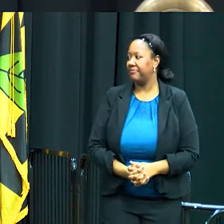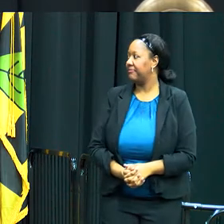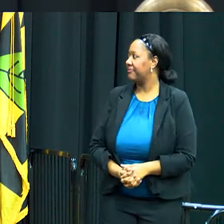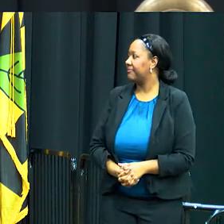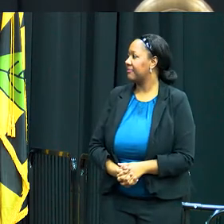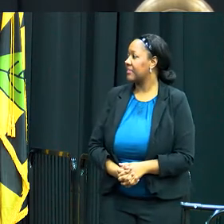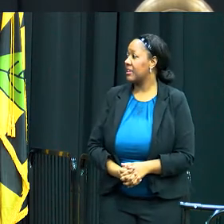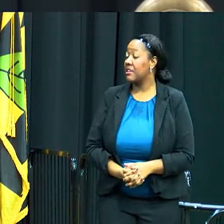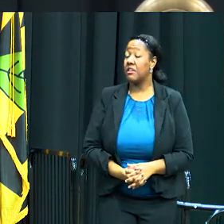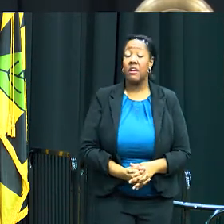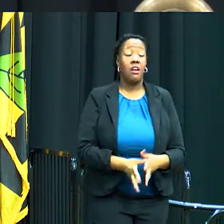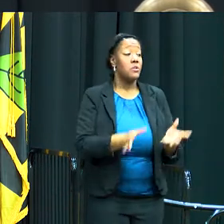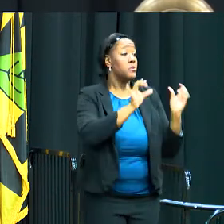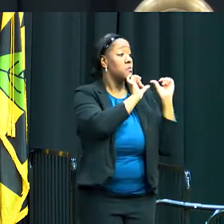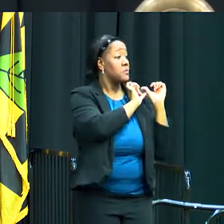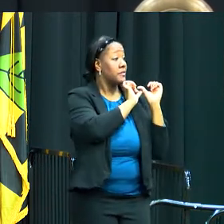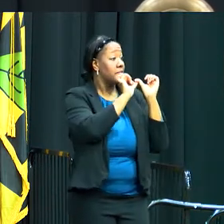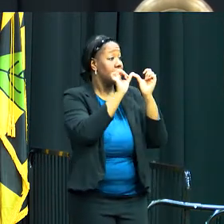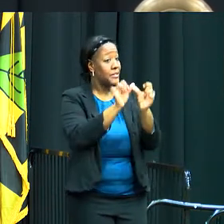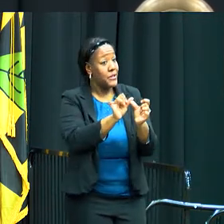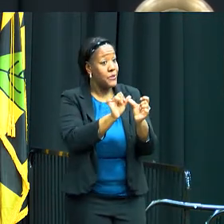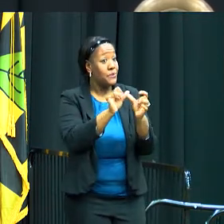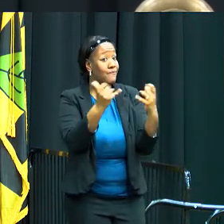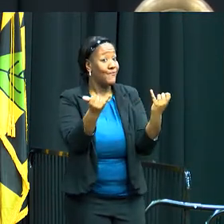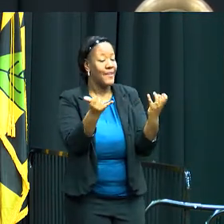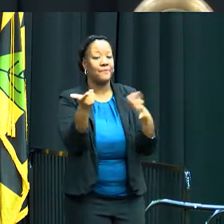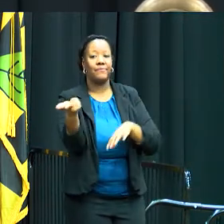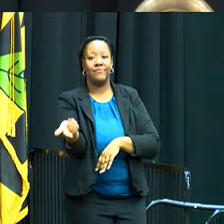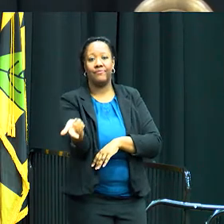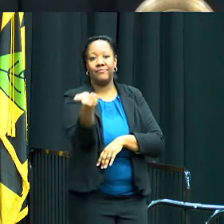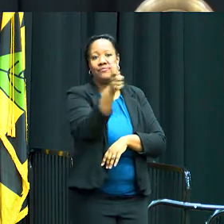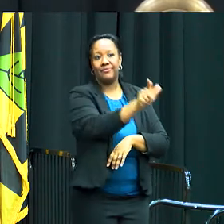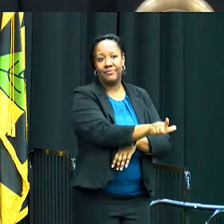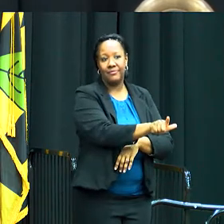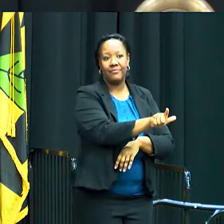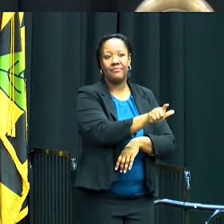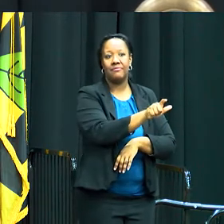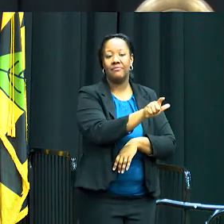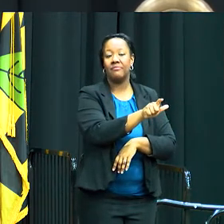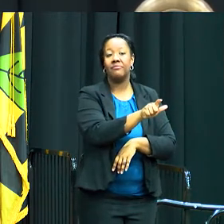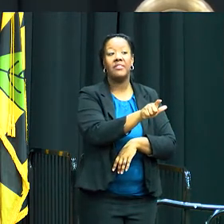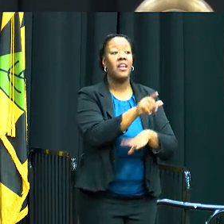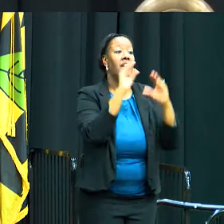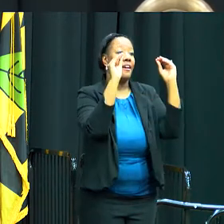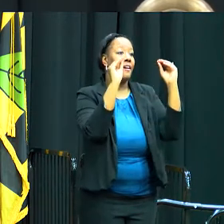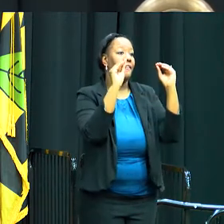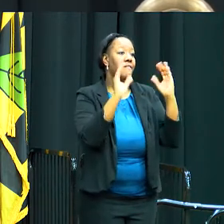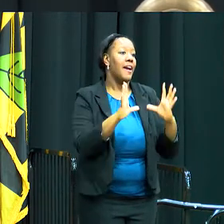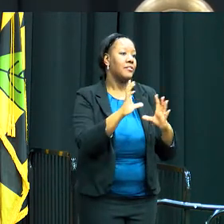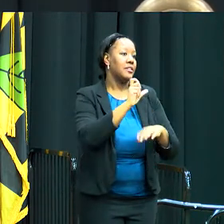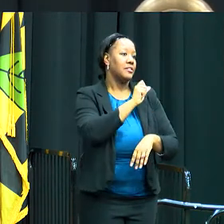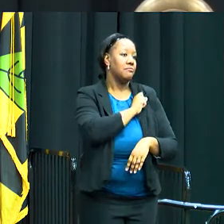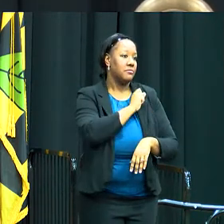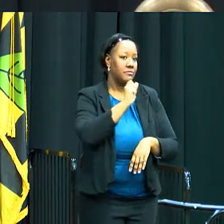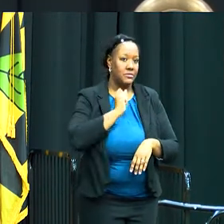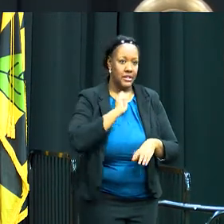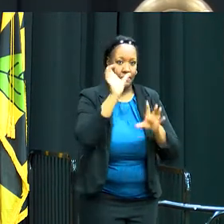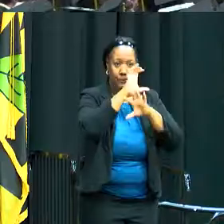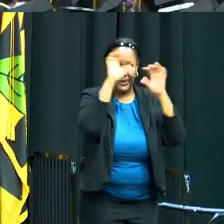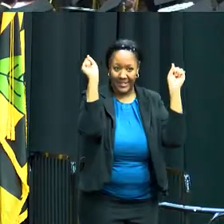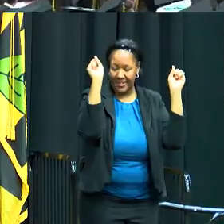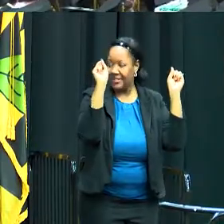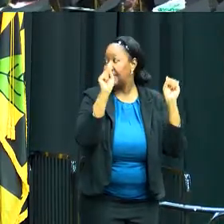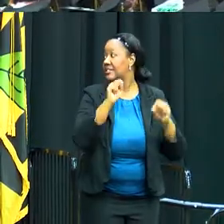And to continue our celebration, I now turn the podium over to the Faculty Senate President, Dr. Sarah Marenko.